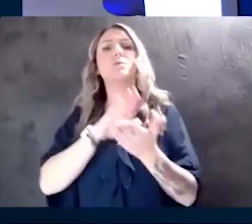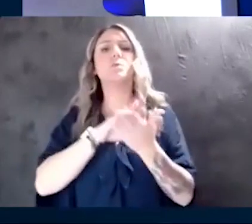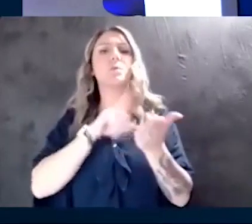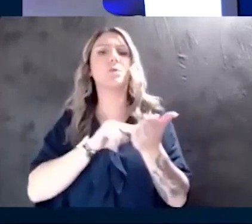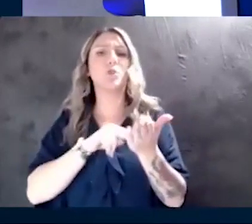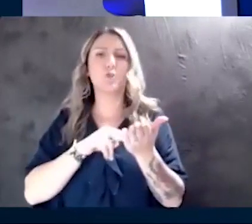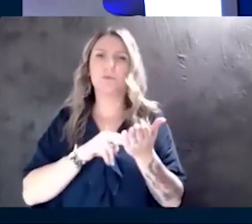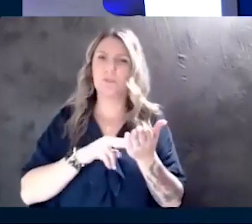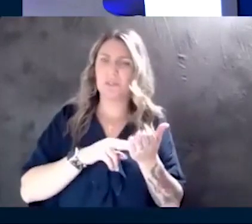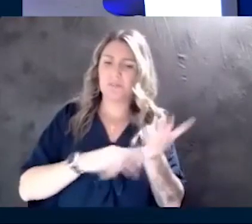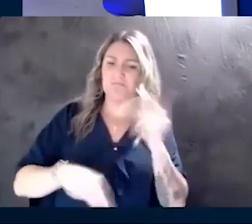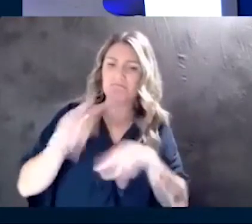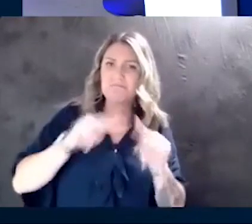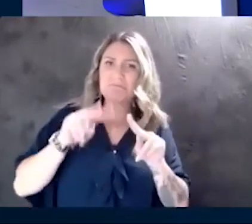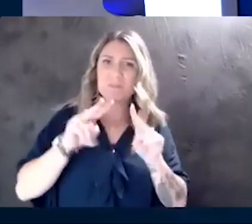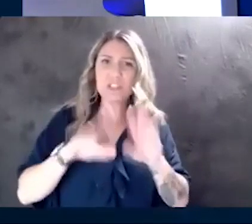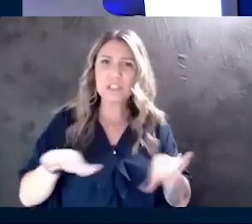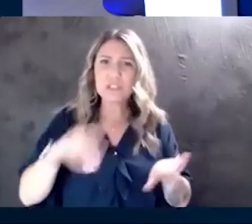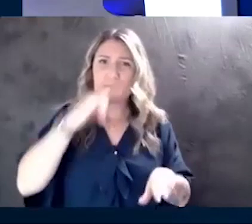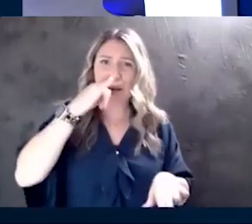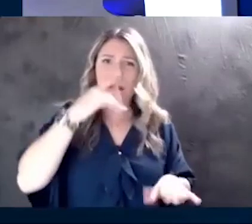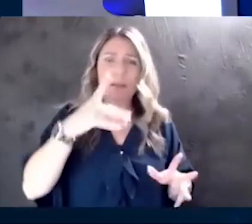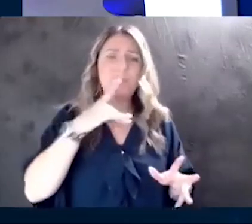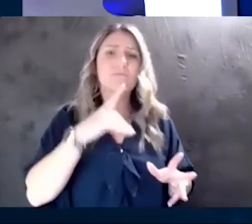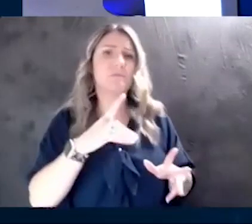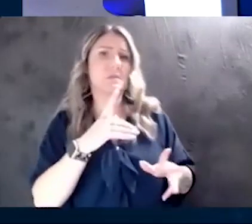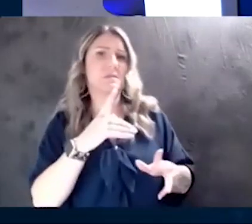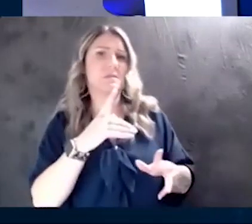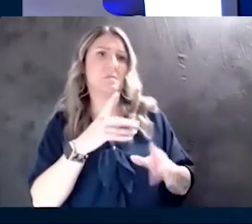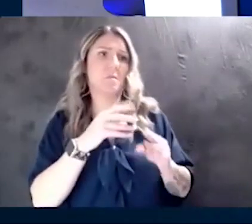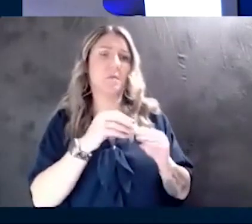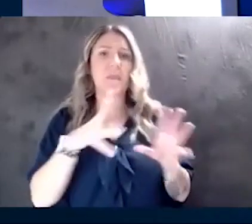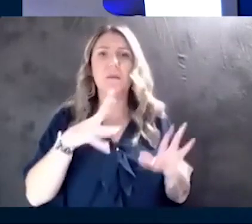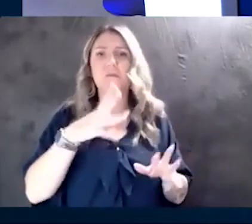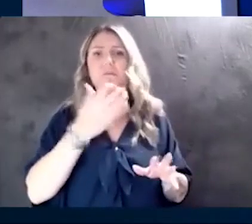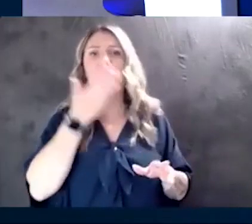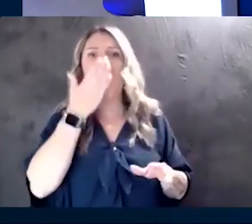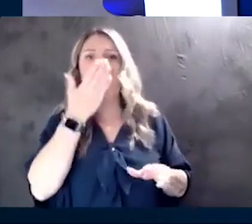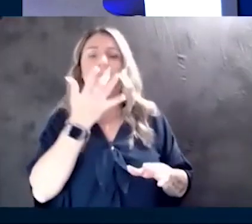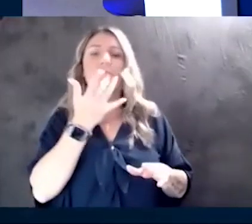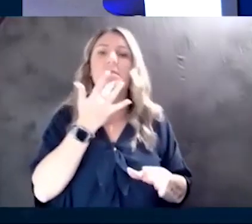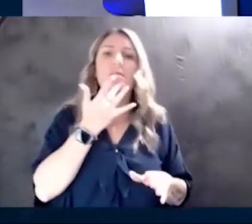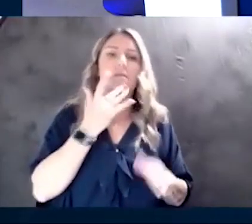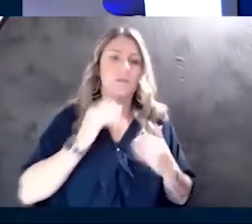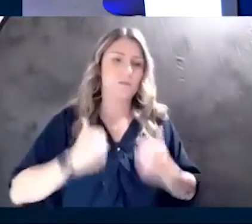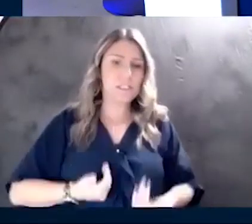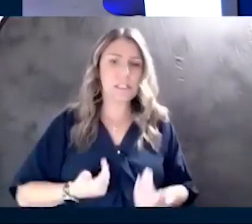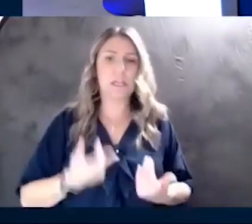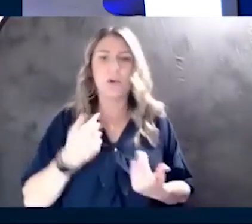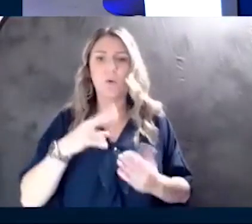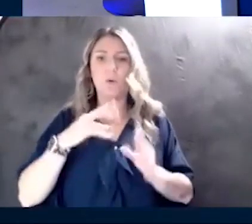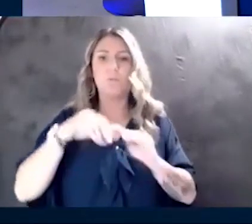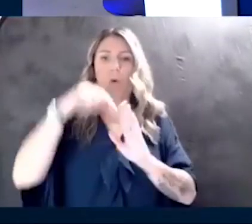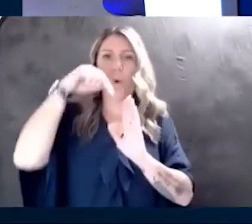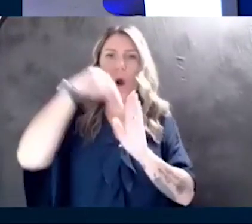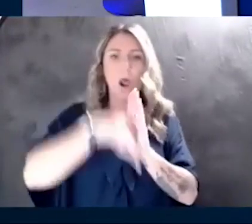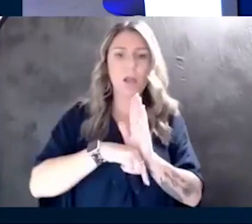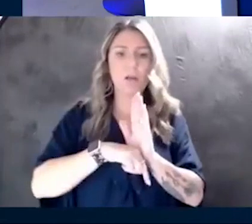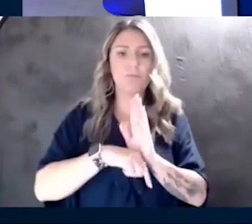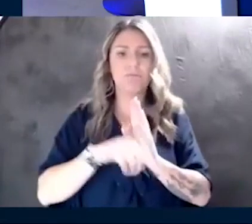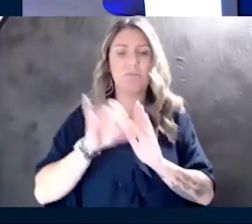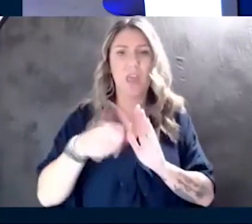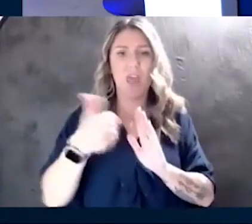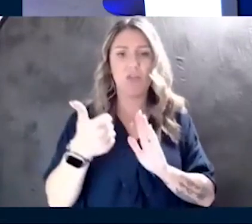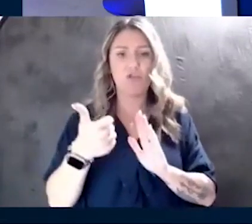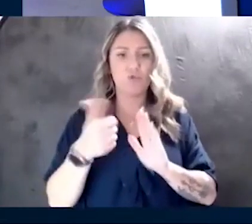the basic, loss of smell, taste, fever, fatigue, or will they be diving deeper into some of those other symptoms when